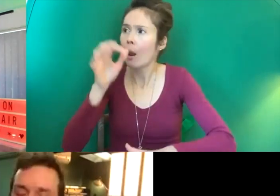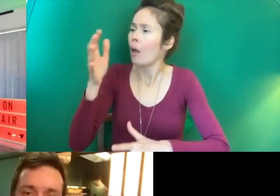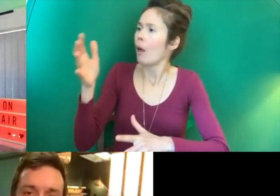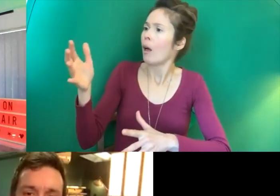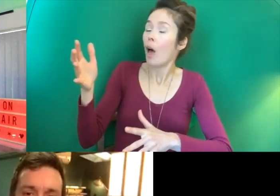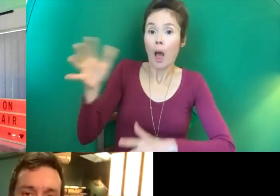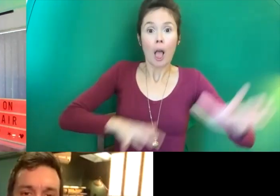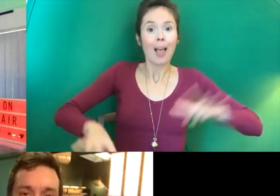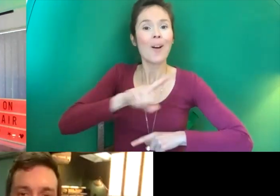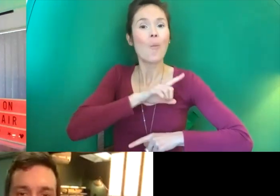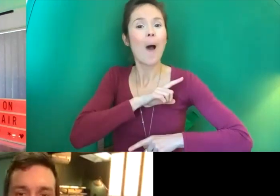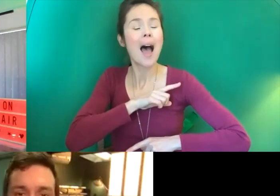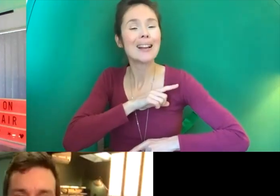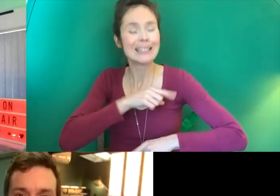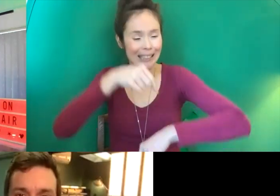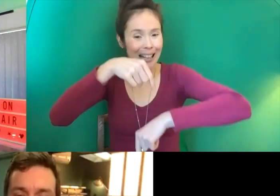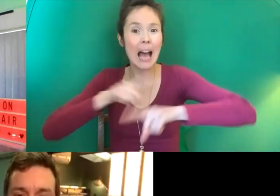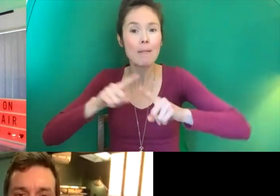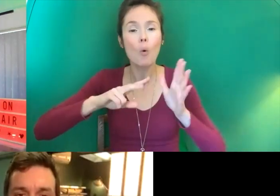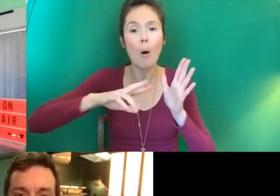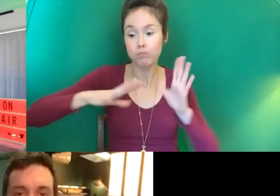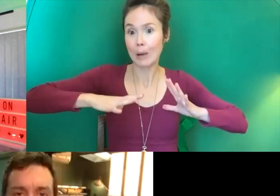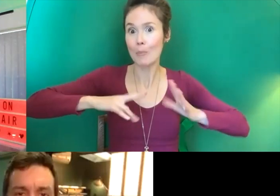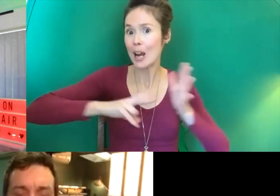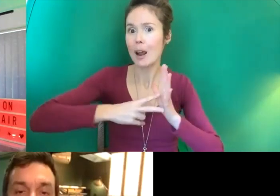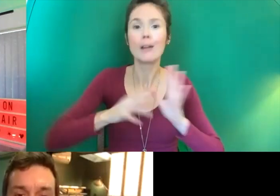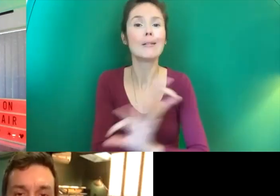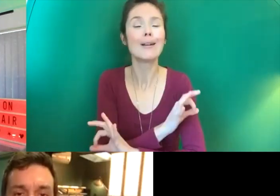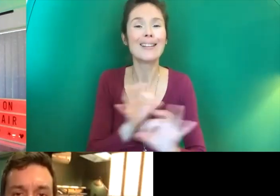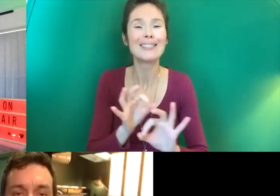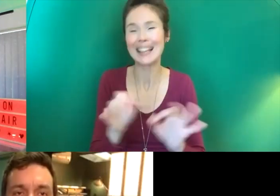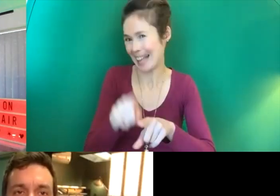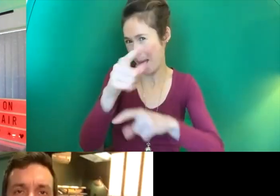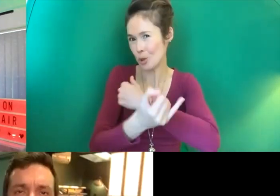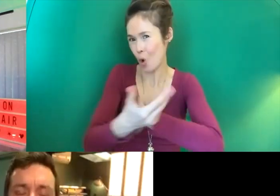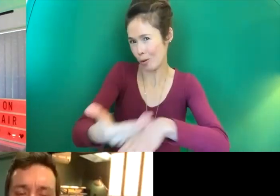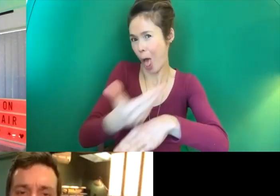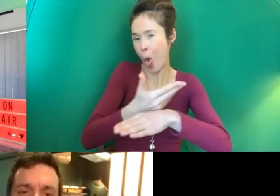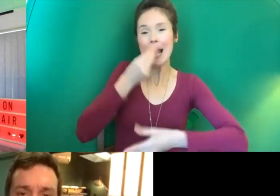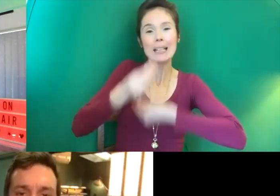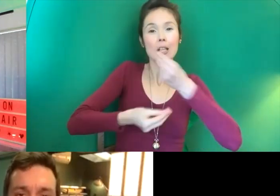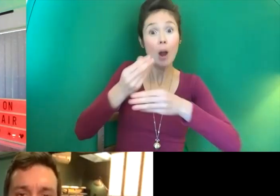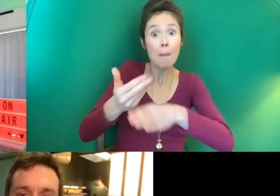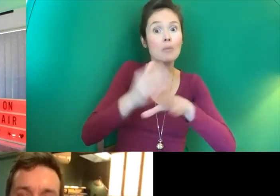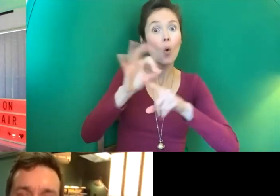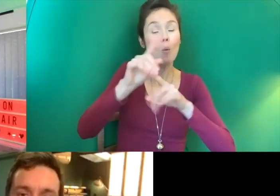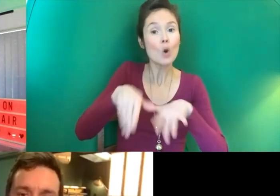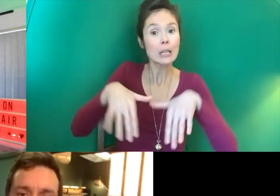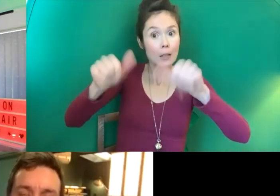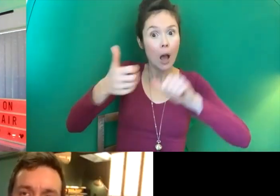prepare and making sure he knew the environment and how it could work for him, is looking at pricing.